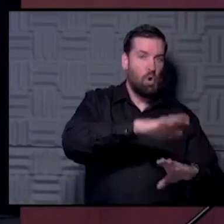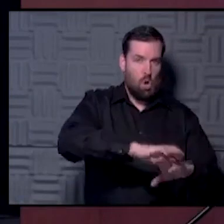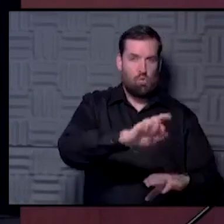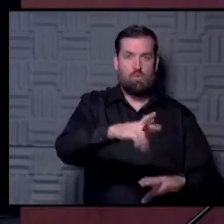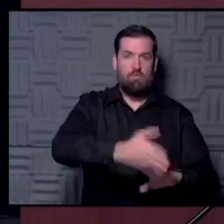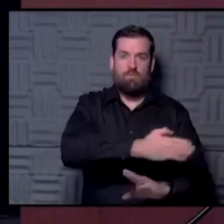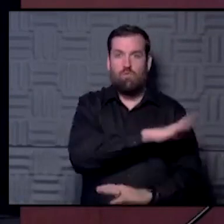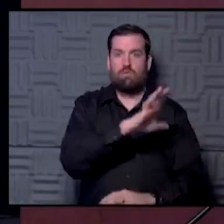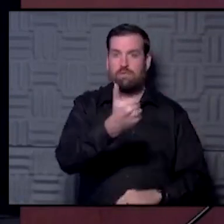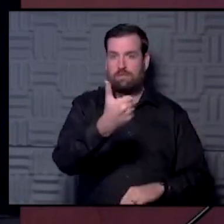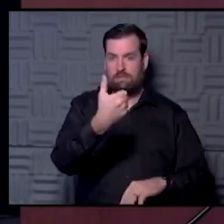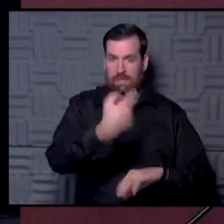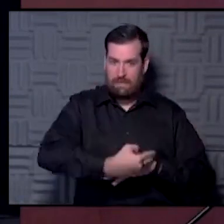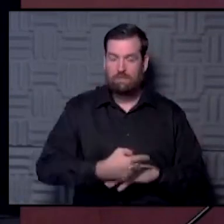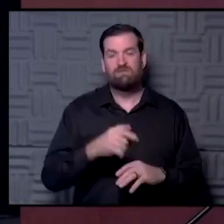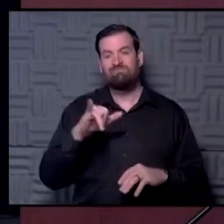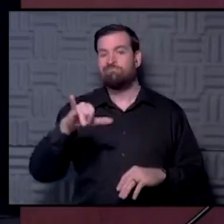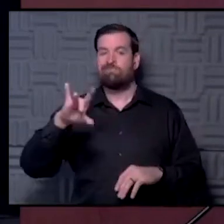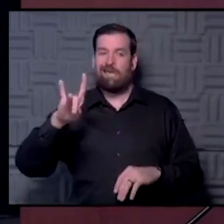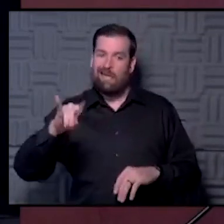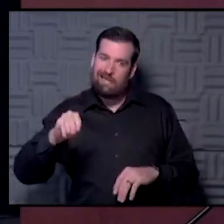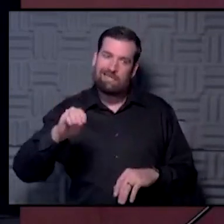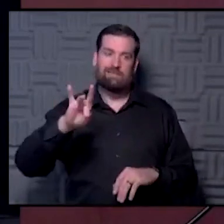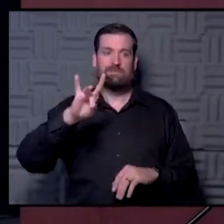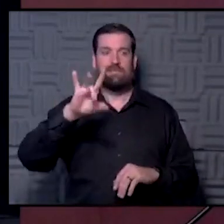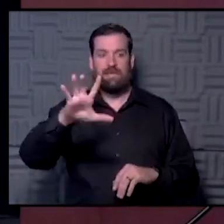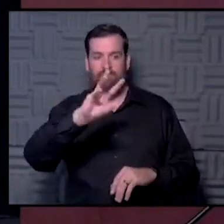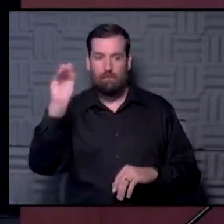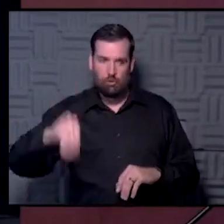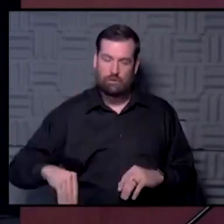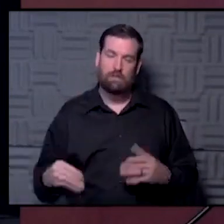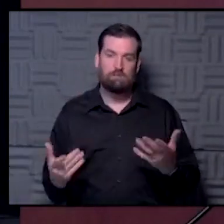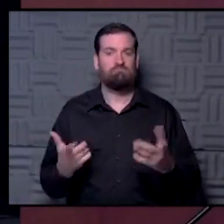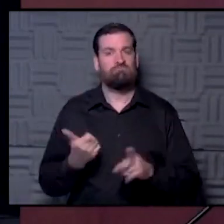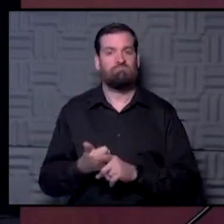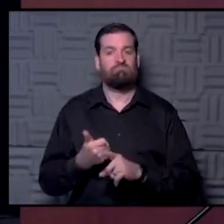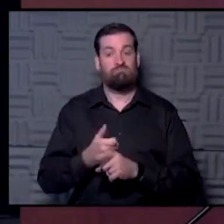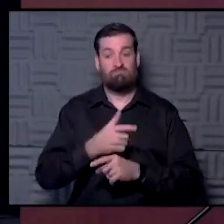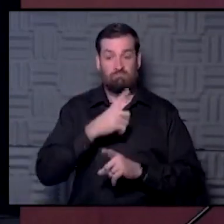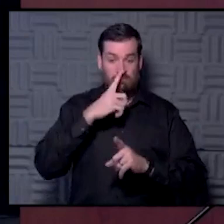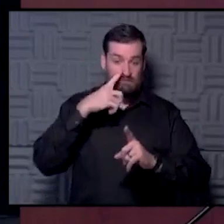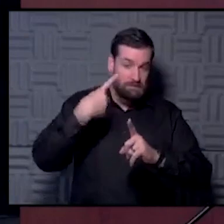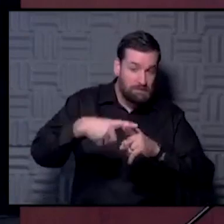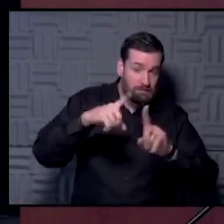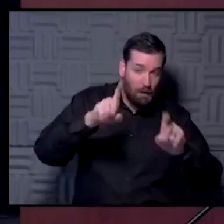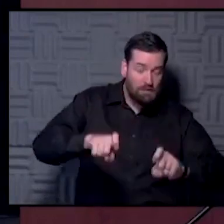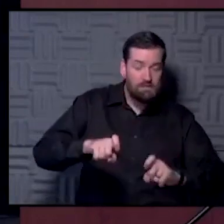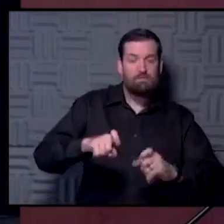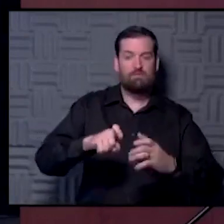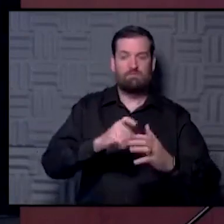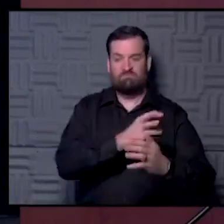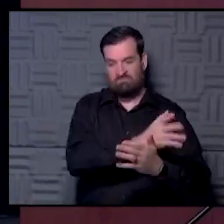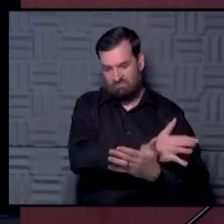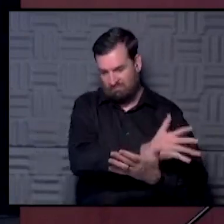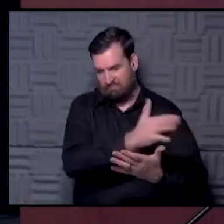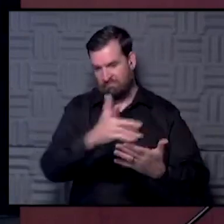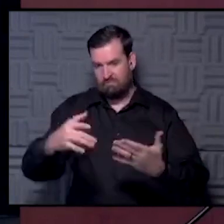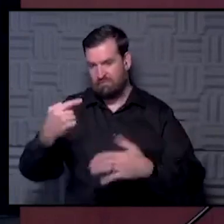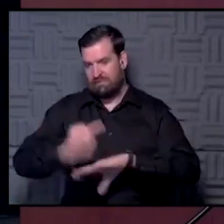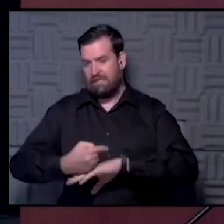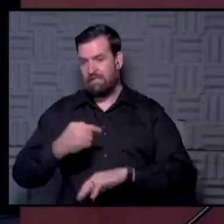That's probably 80 or 85% maybe of those who are exposed and that are going to test positive will test positive by day 10.